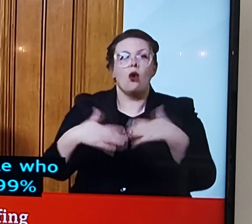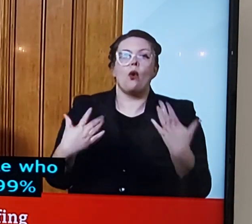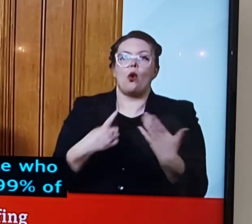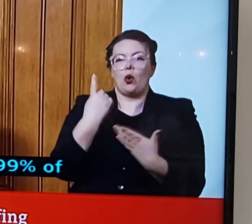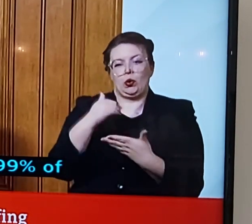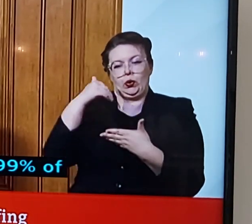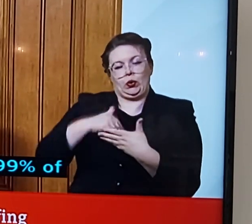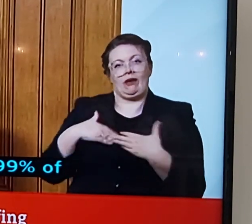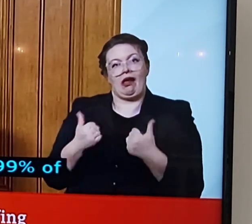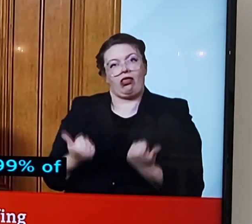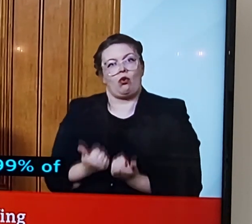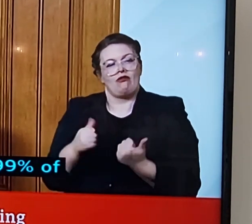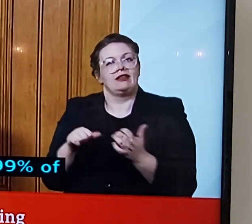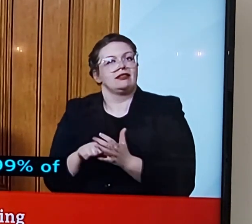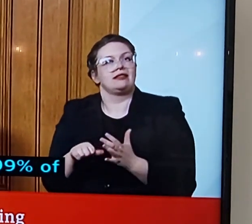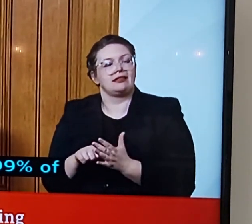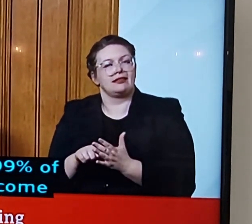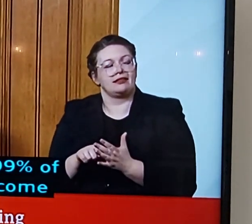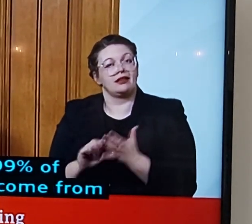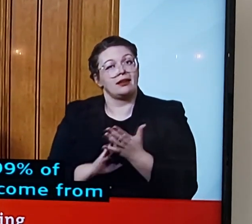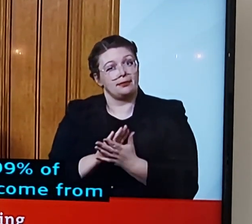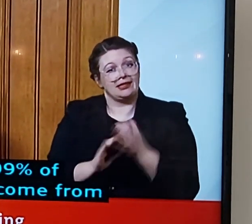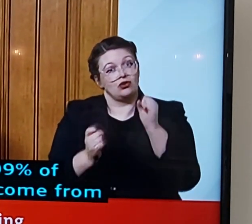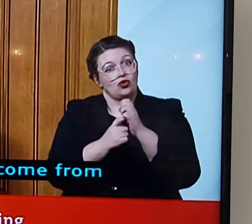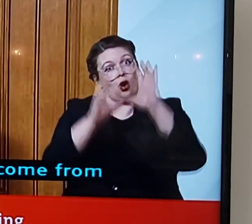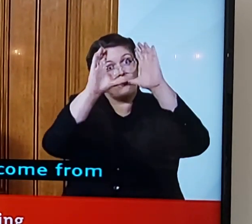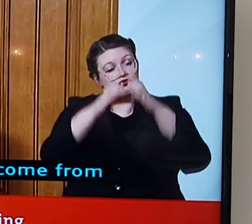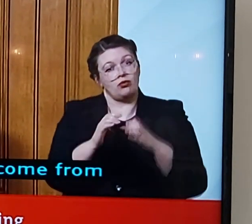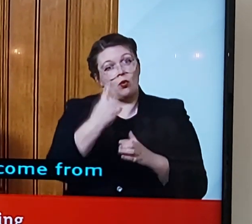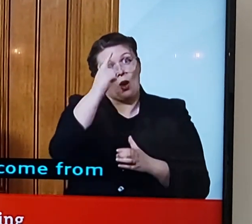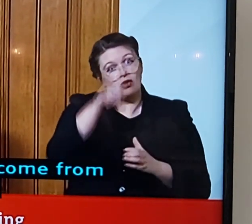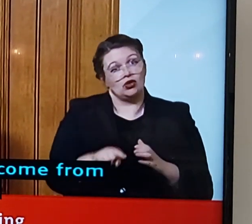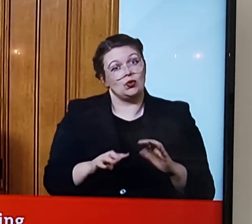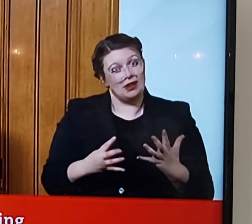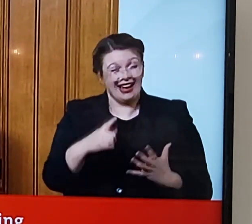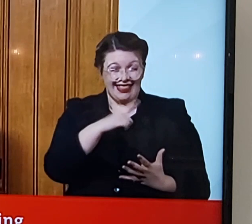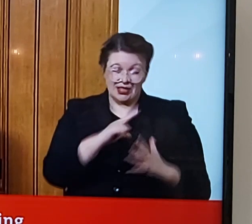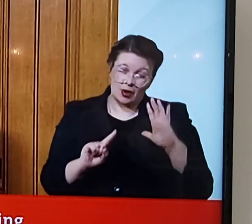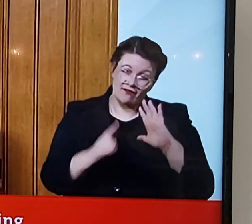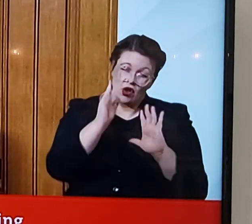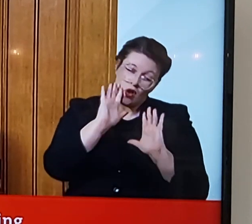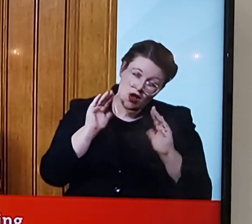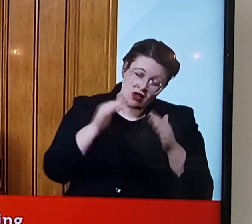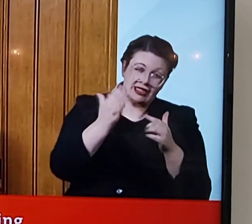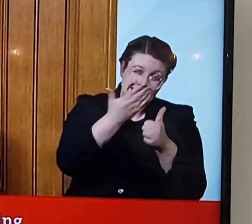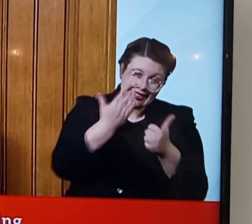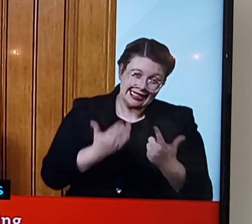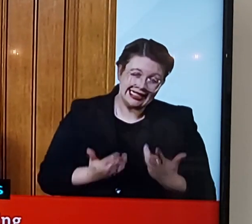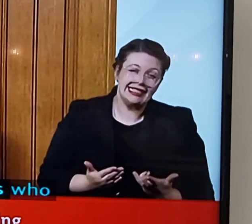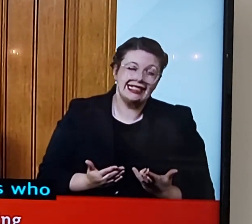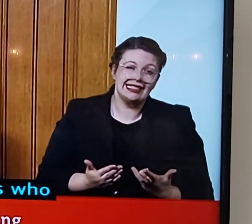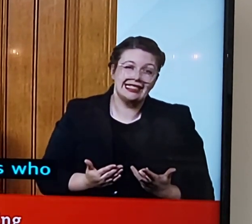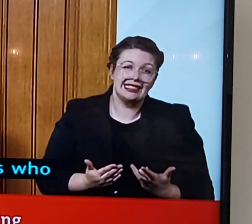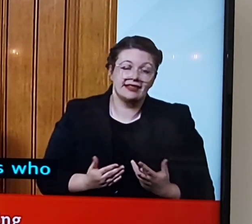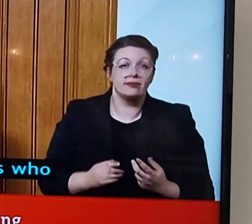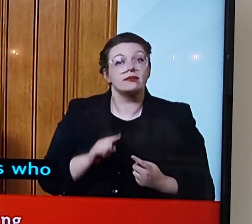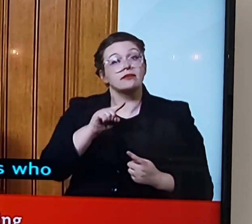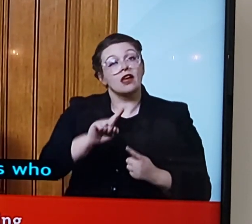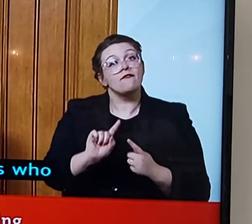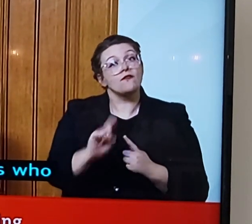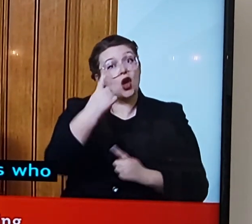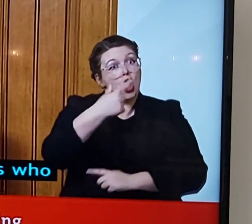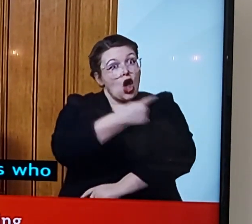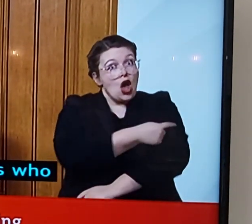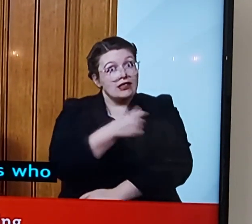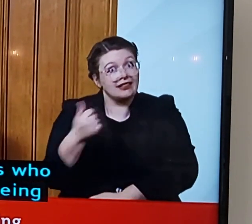health conditions who are in the groups that are currently vaccinated. So that was the absolute priority. And we know that a second vaccine on top of the